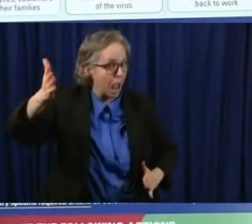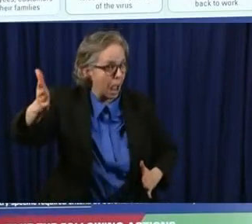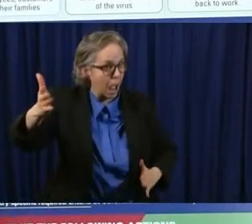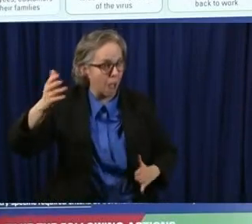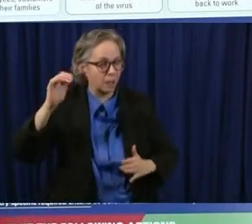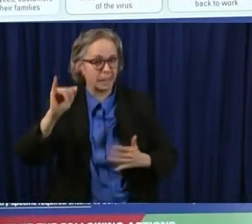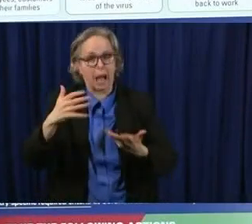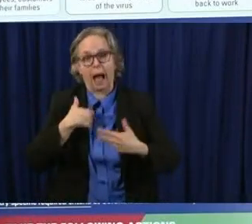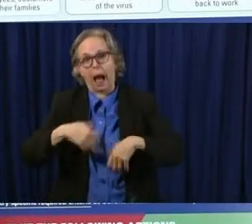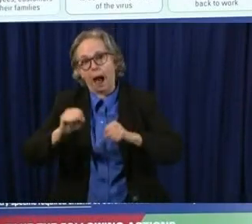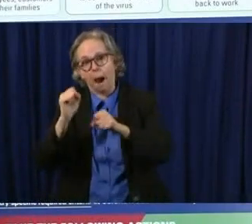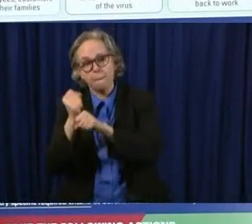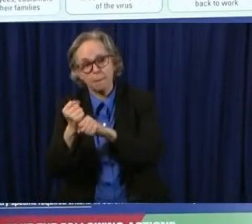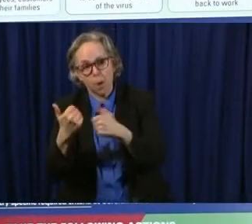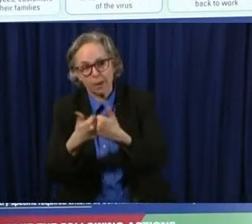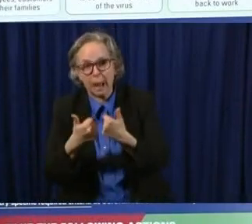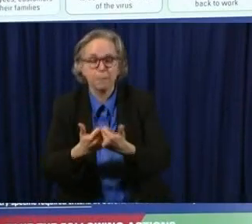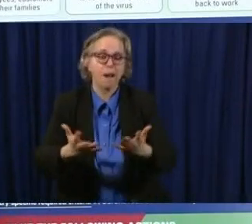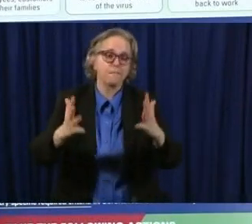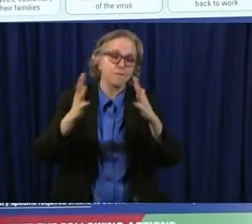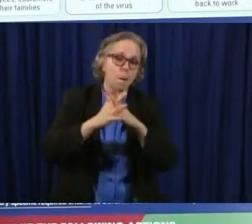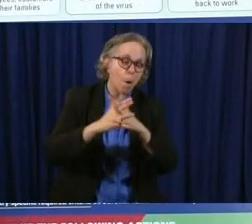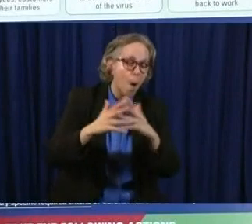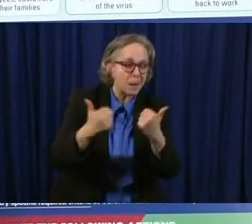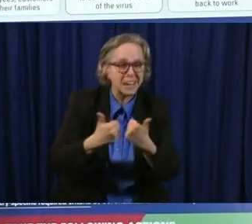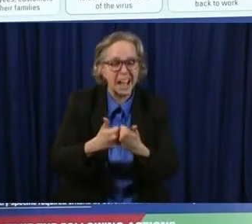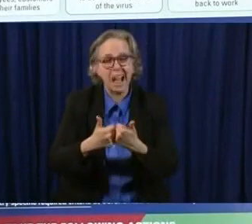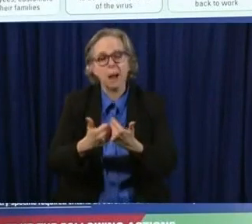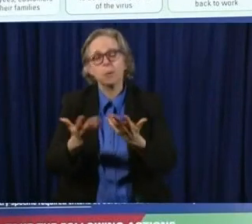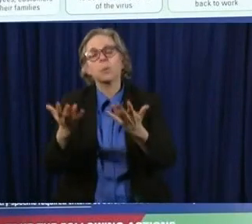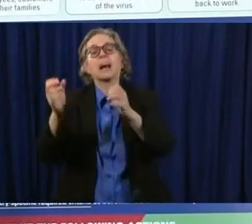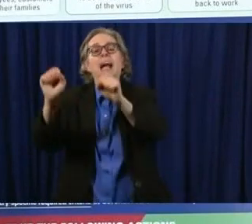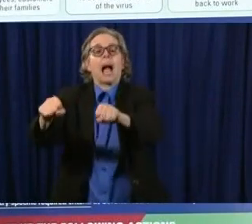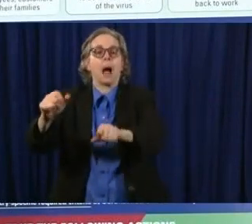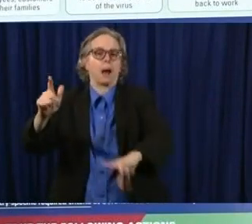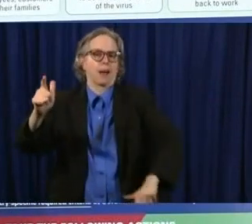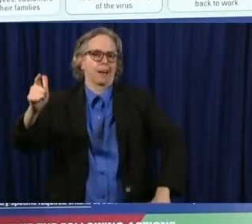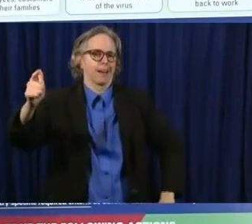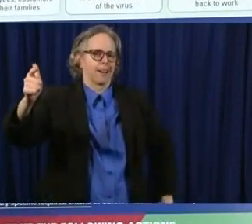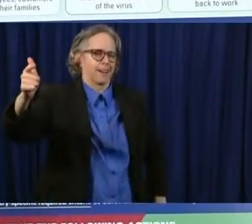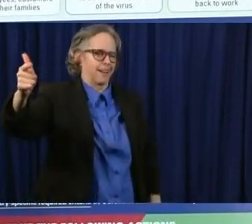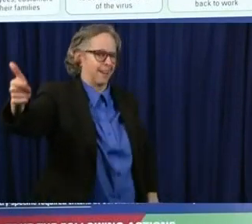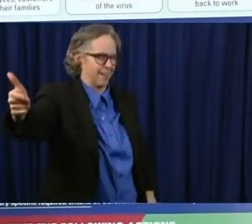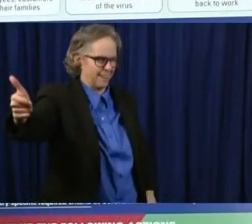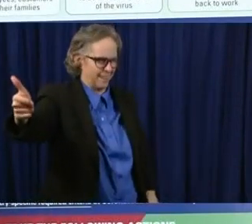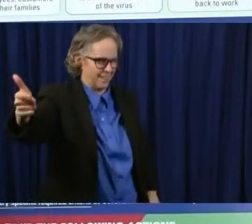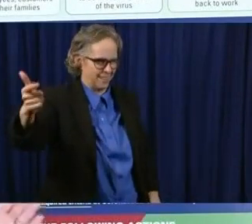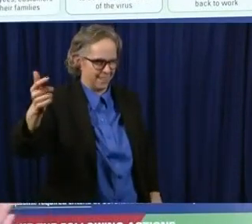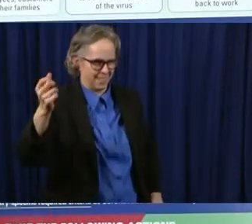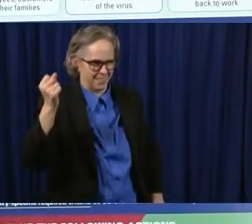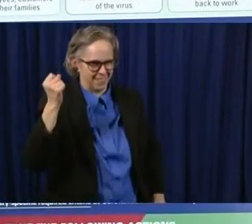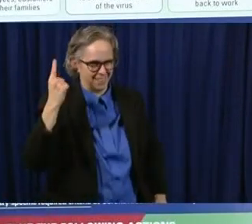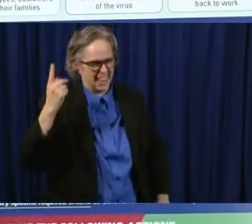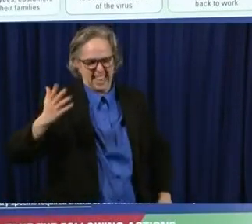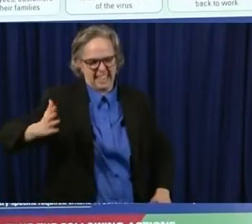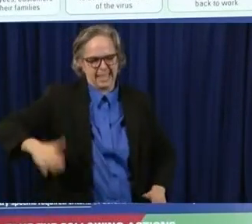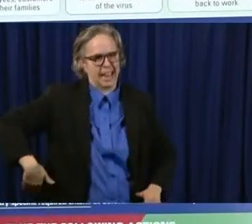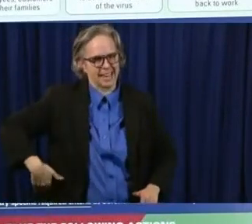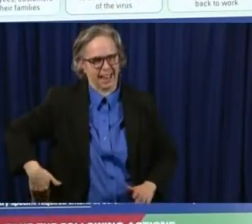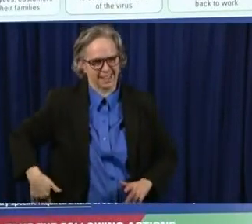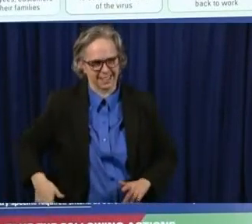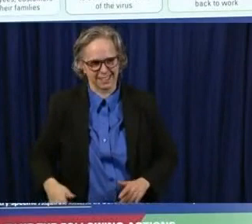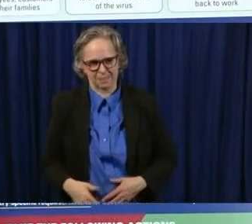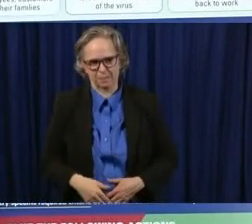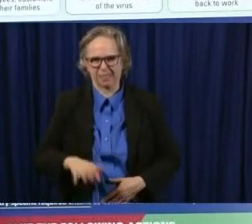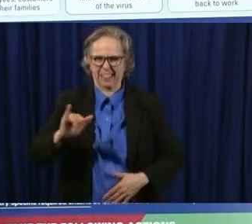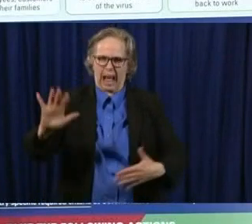have people spread out and you do you know a lot of things but so we're not ruling anything out but that's sort of the continuum